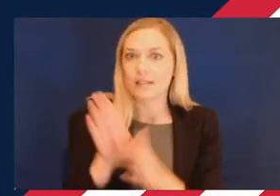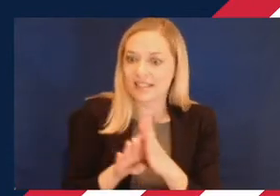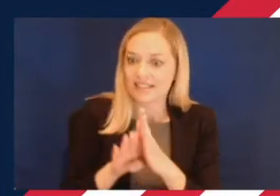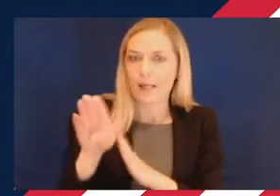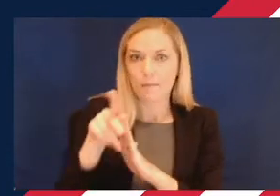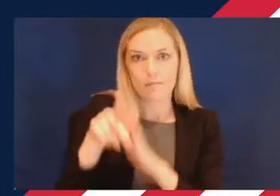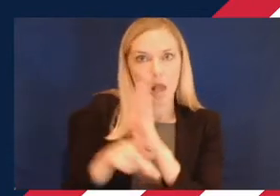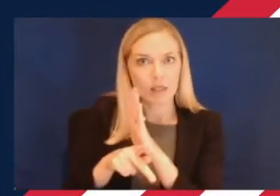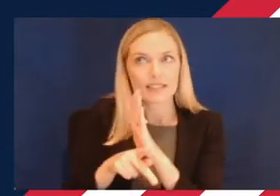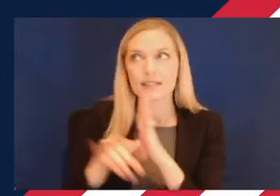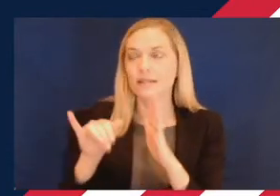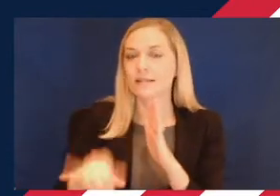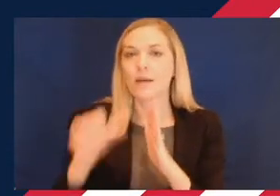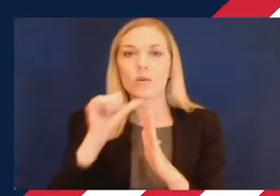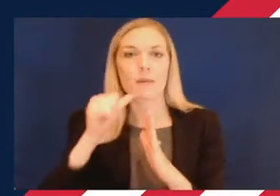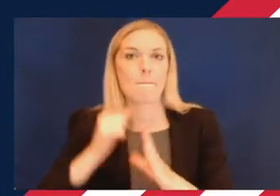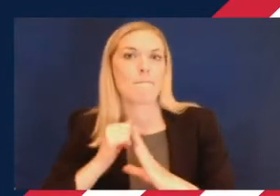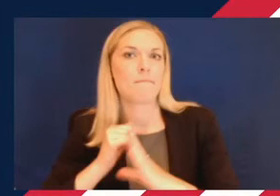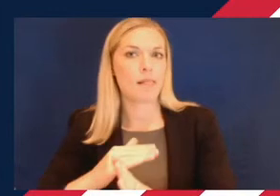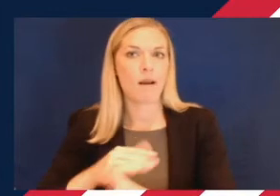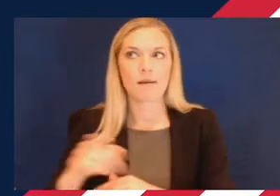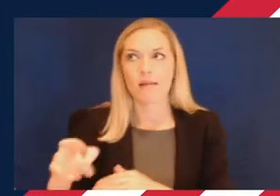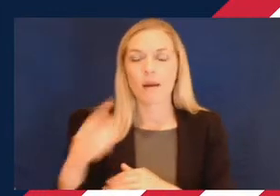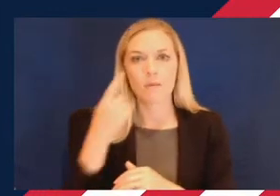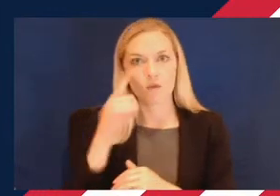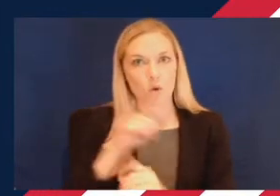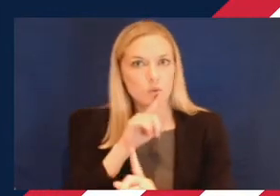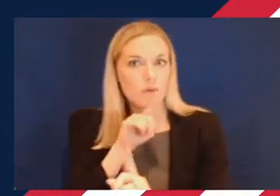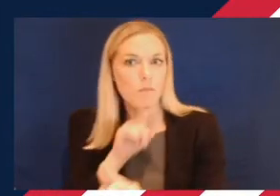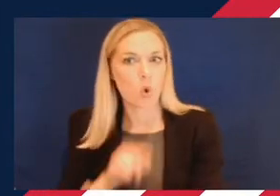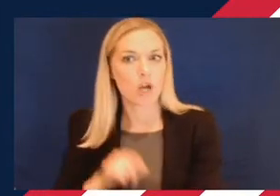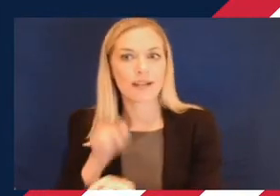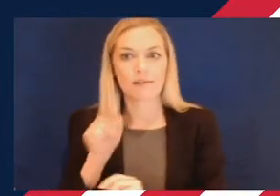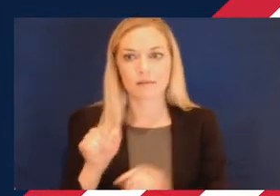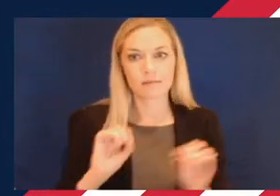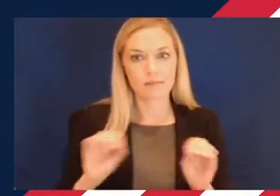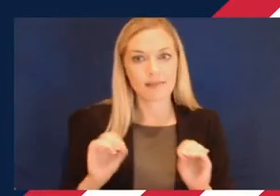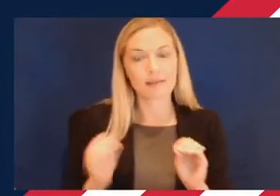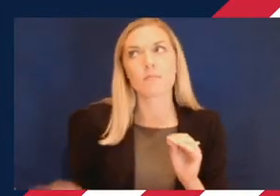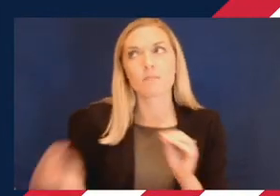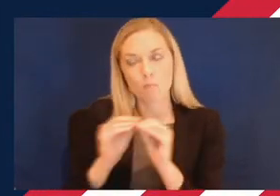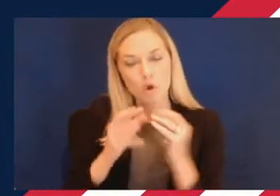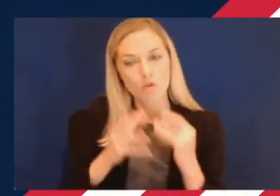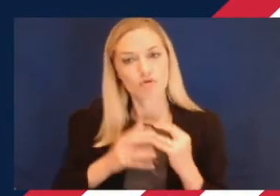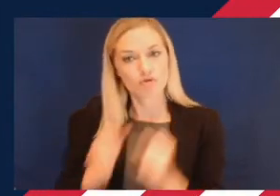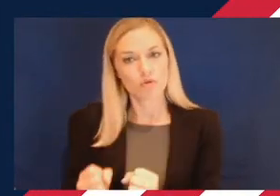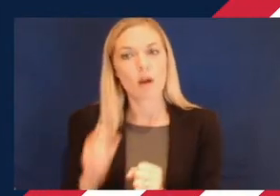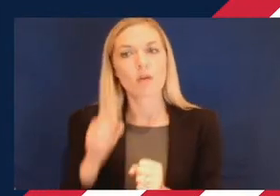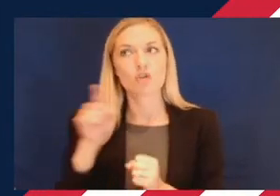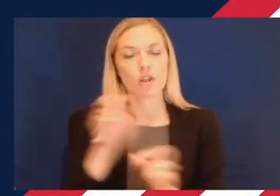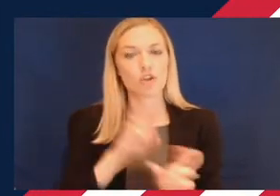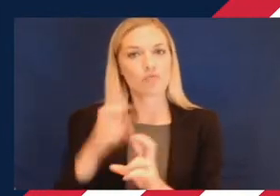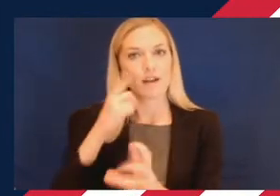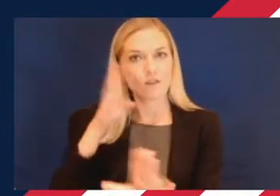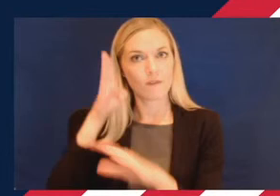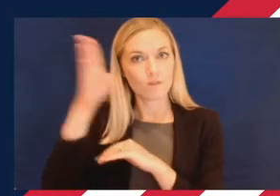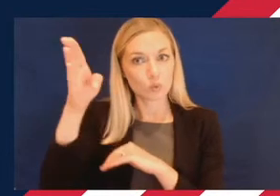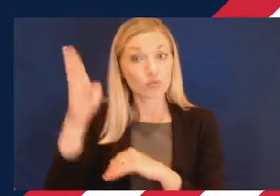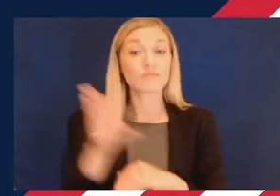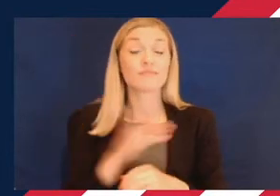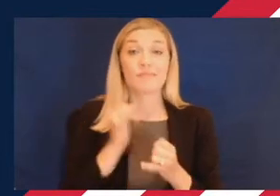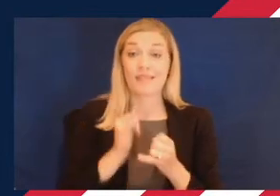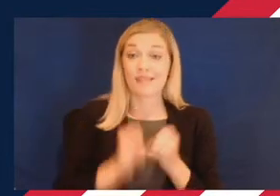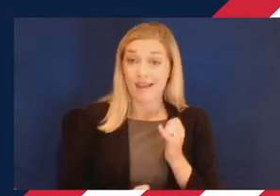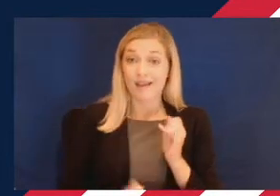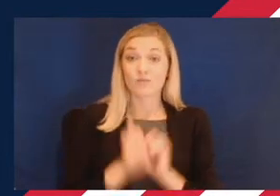report on information and strengthen it so it's fit for purpose in the future as well. And then last, I think, most importantly,